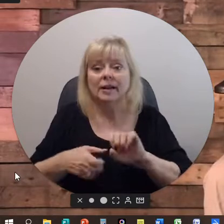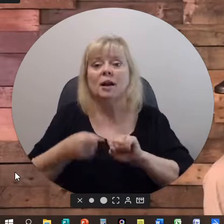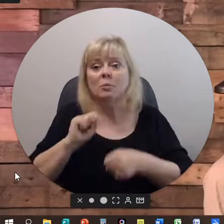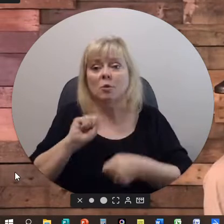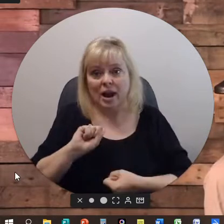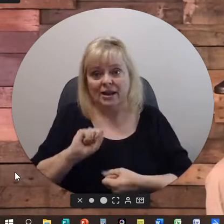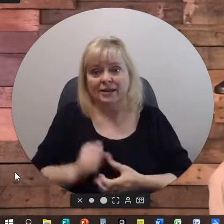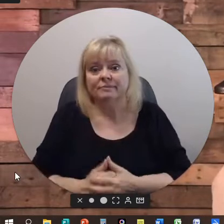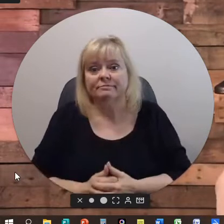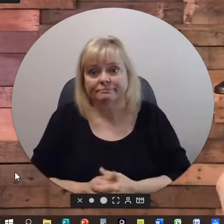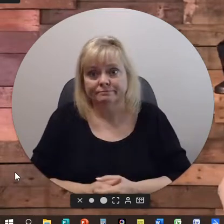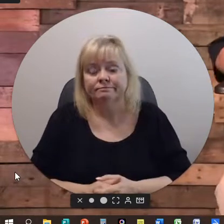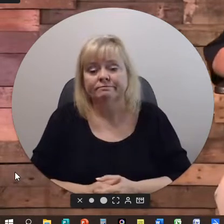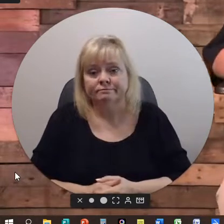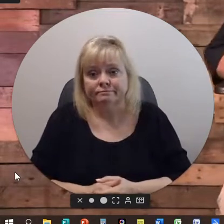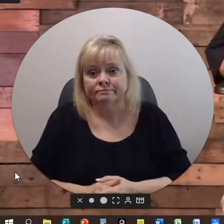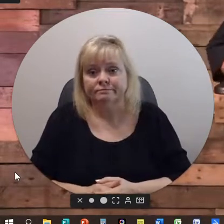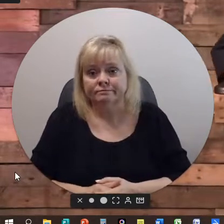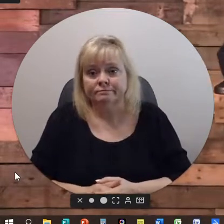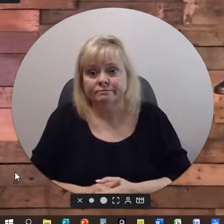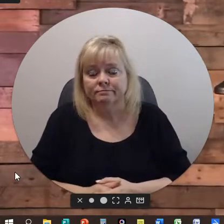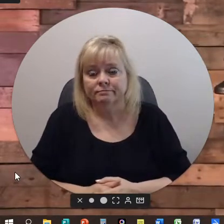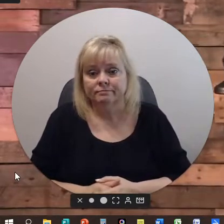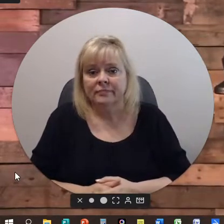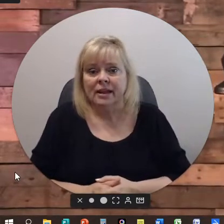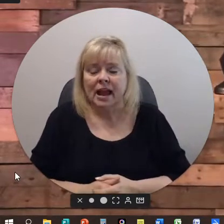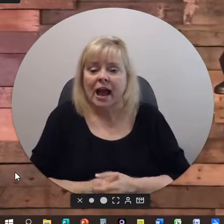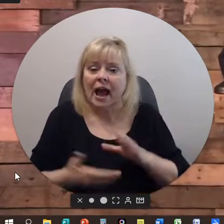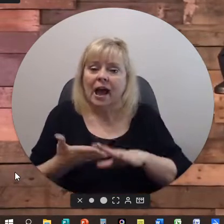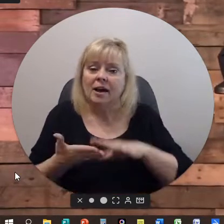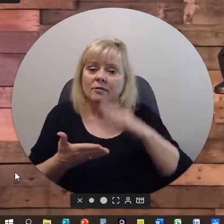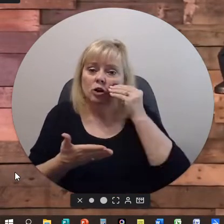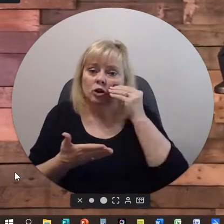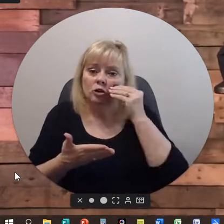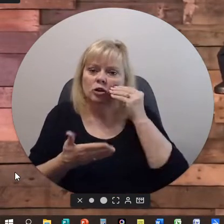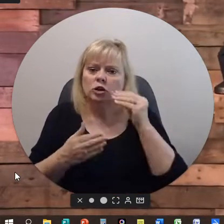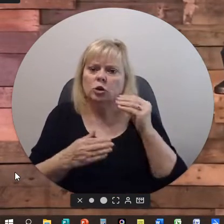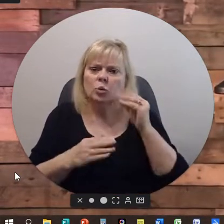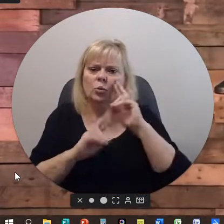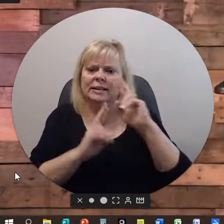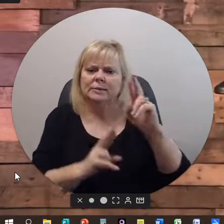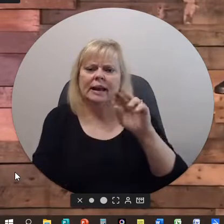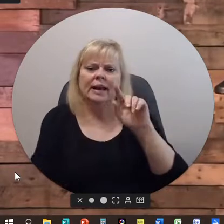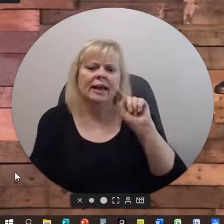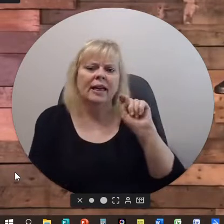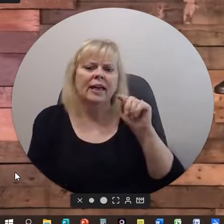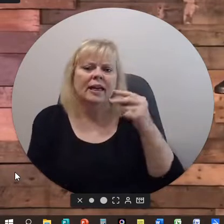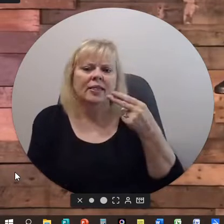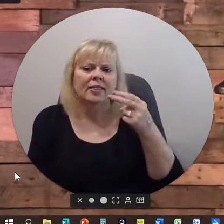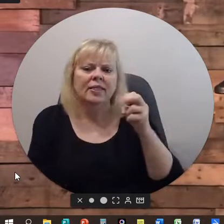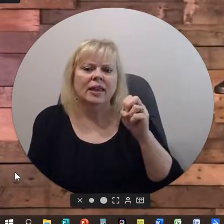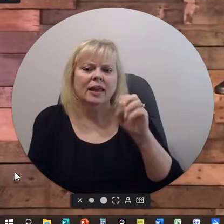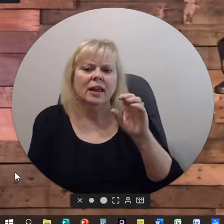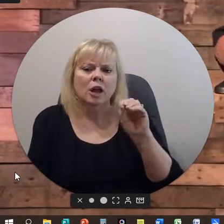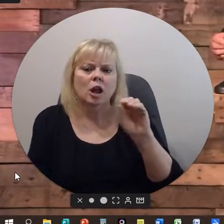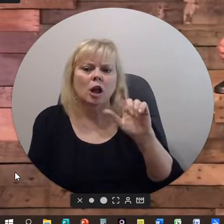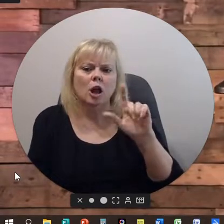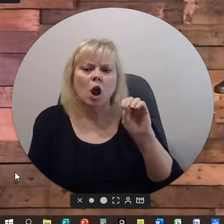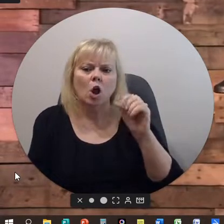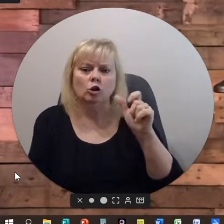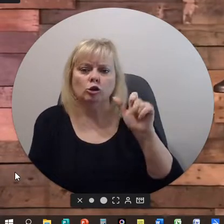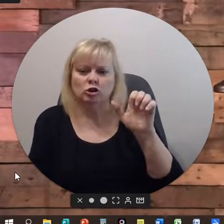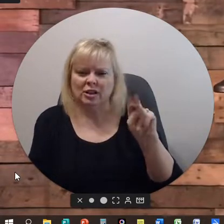There's a theologian that I have learned to love. His name's Henry Nouwen, who has written